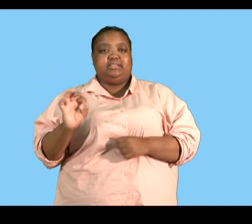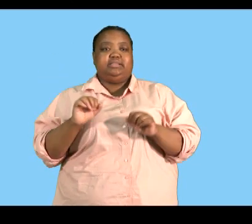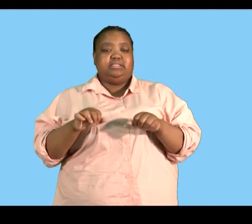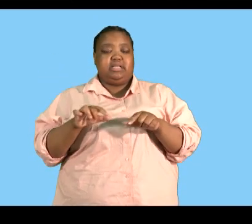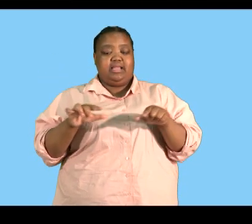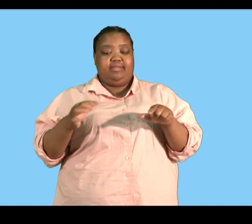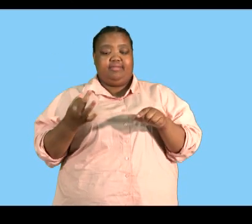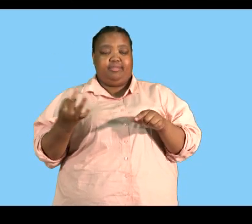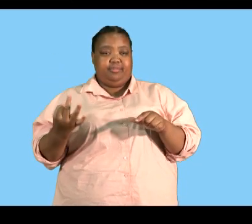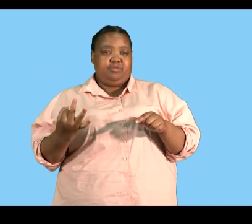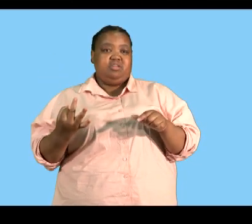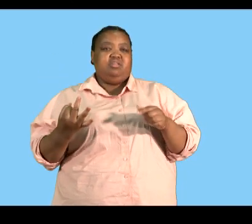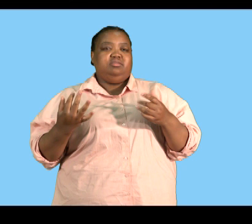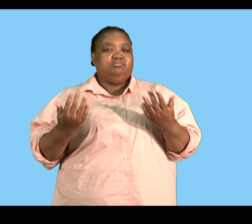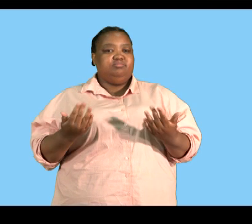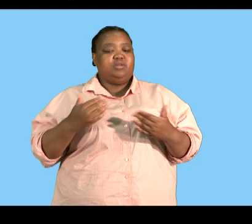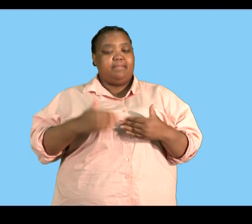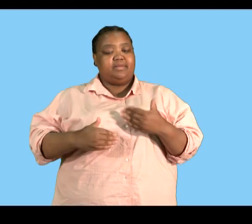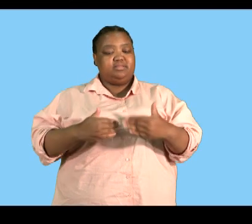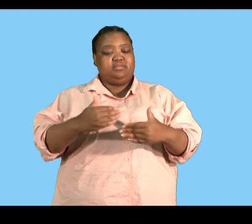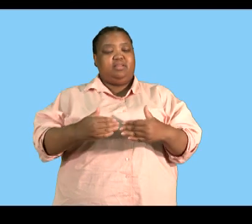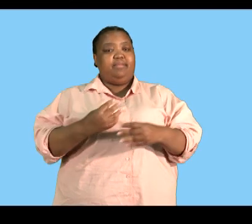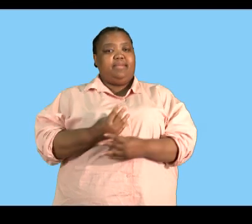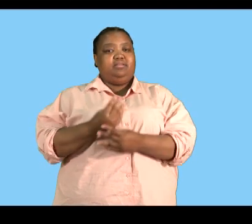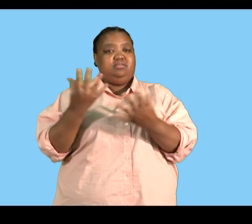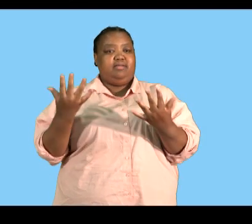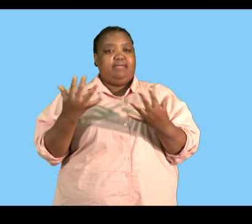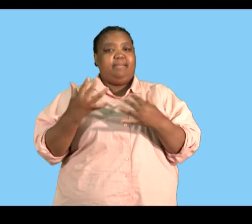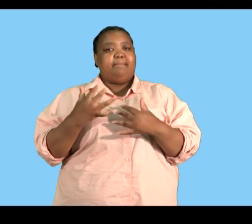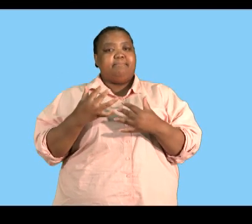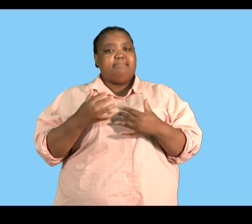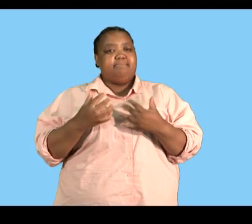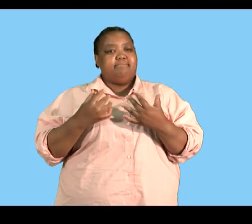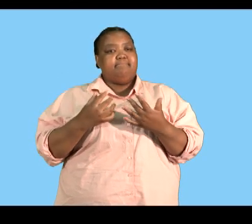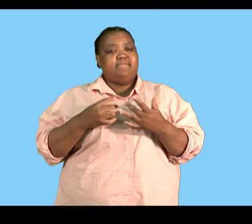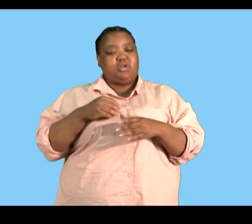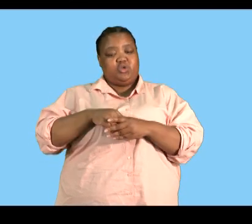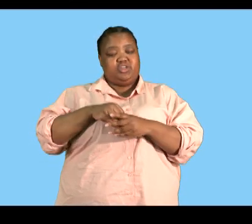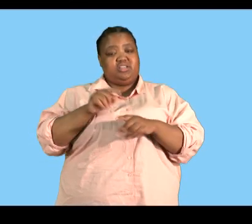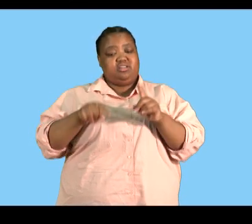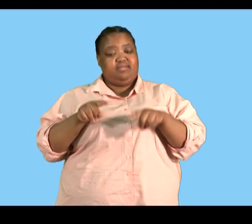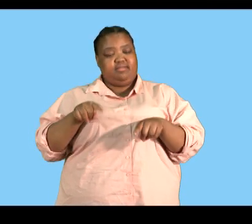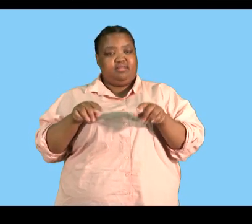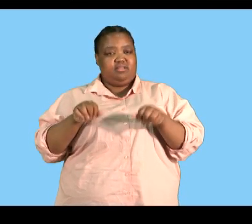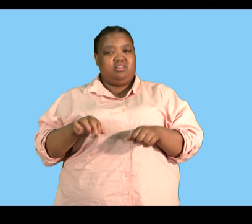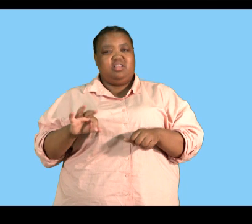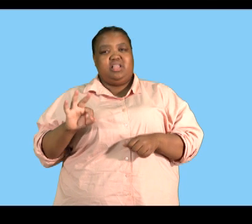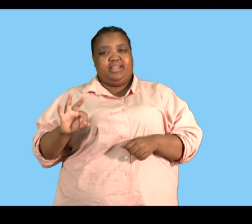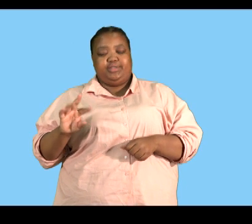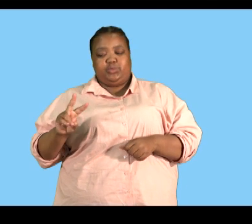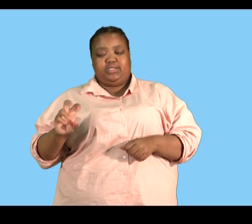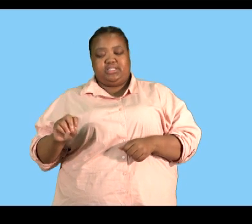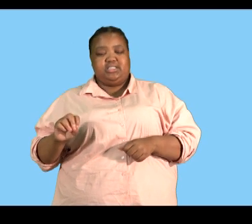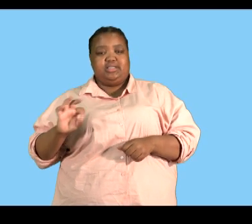75 marks. Level 3, applying multiple step procedures in a variety of contexts, it's 20%. And